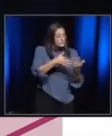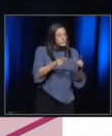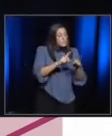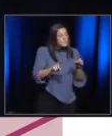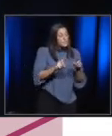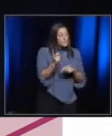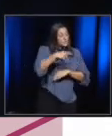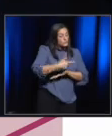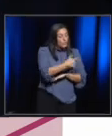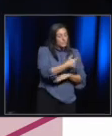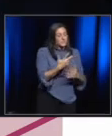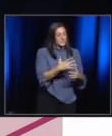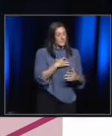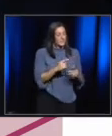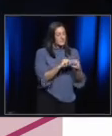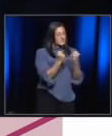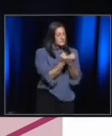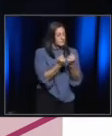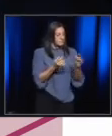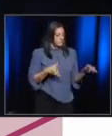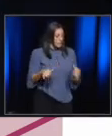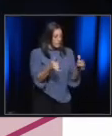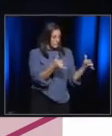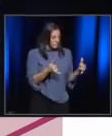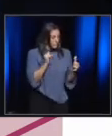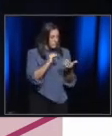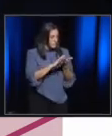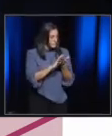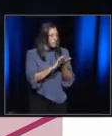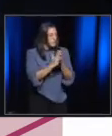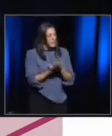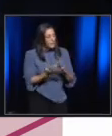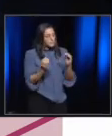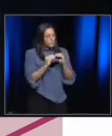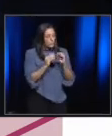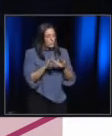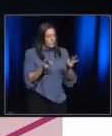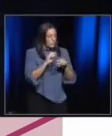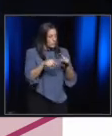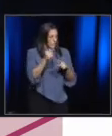play, which is going to be important when they're adults, so they do more of